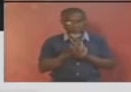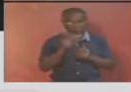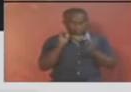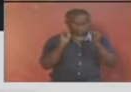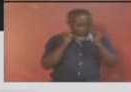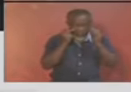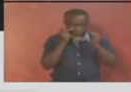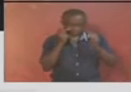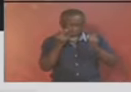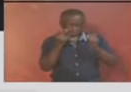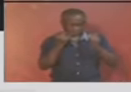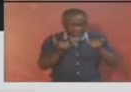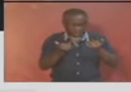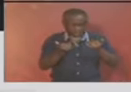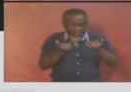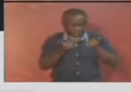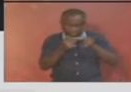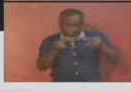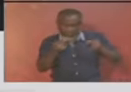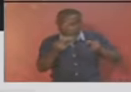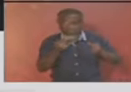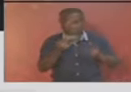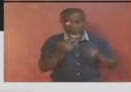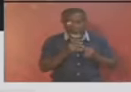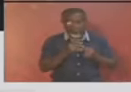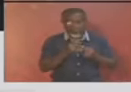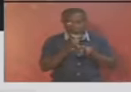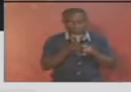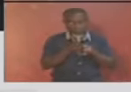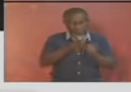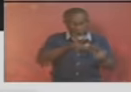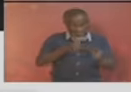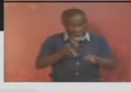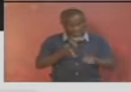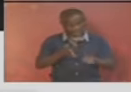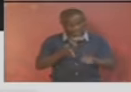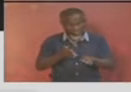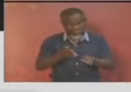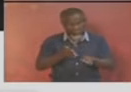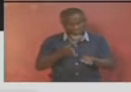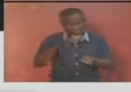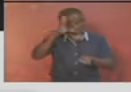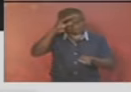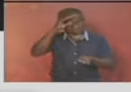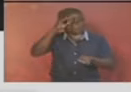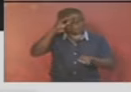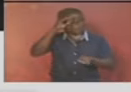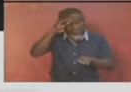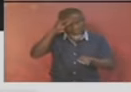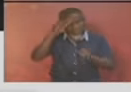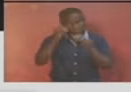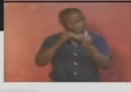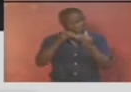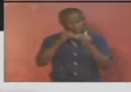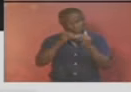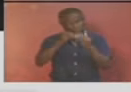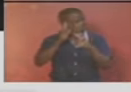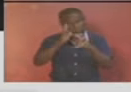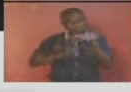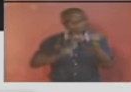however, we note that among the COVID-19 fatalities, the men outnumber the women nearly 3 to 1, so that